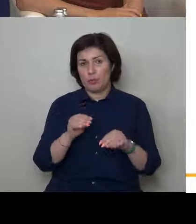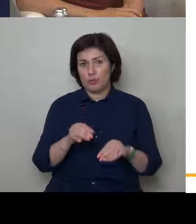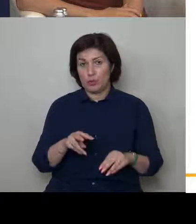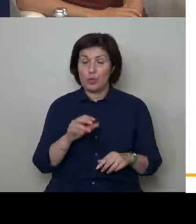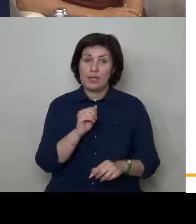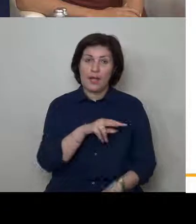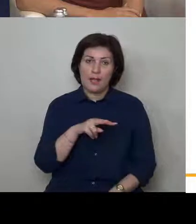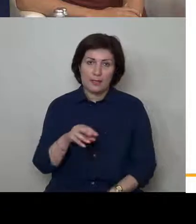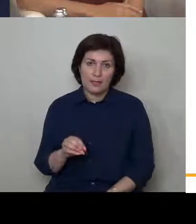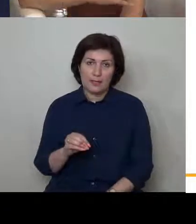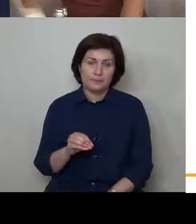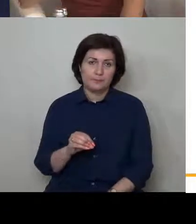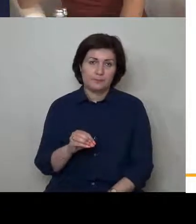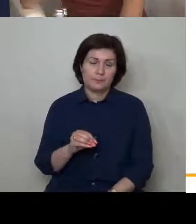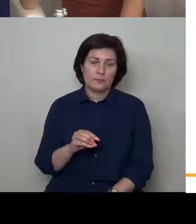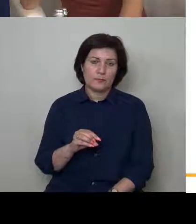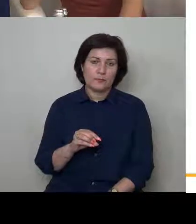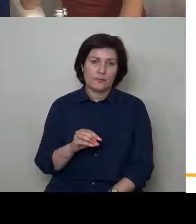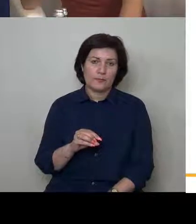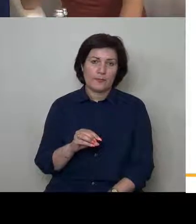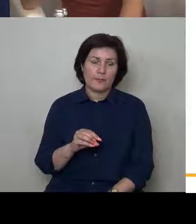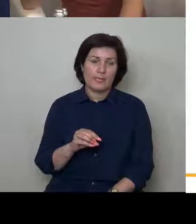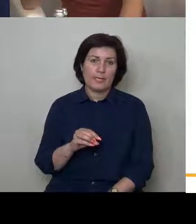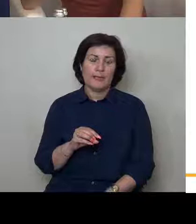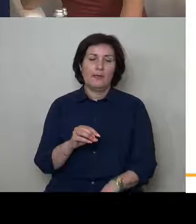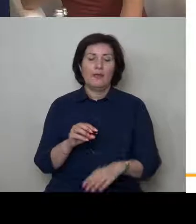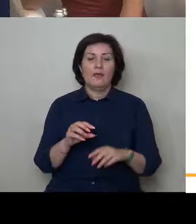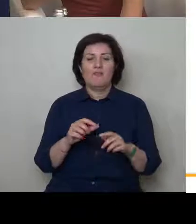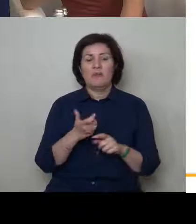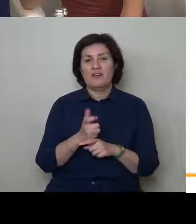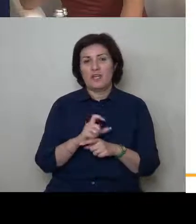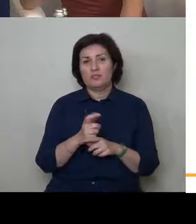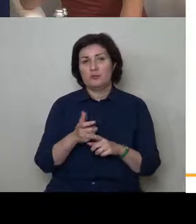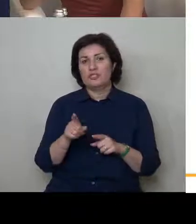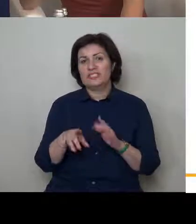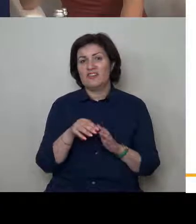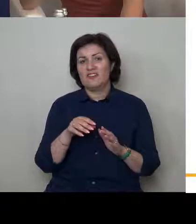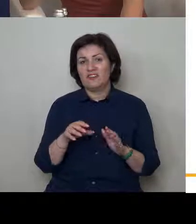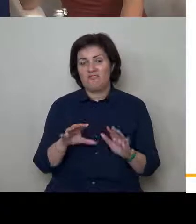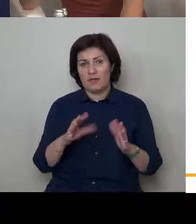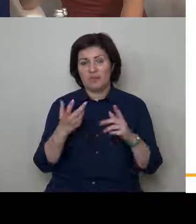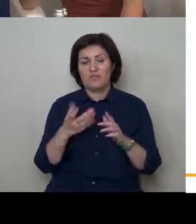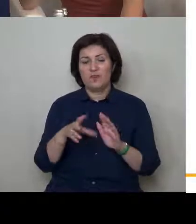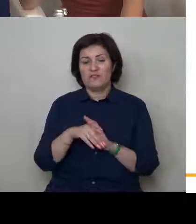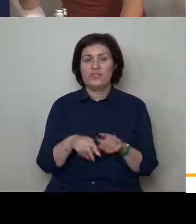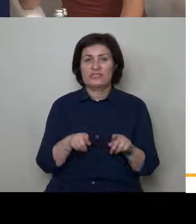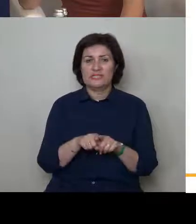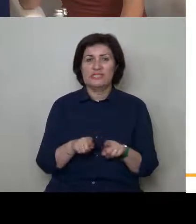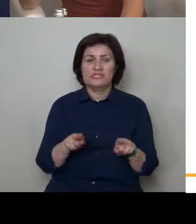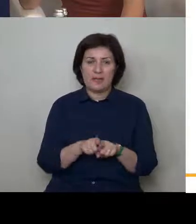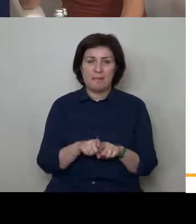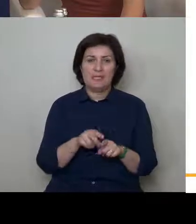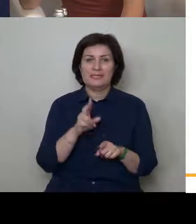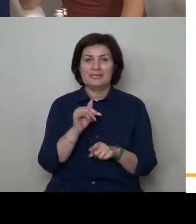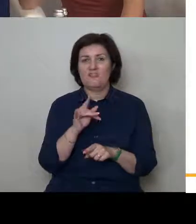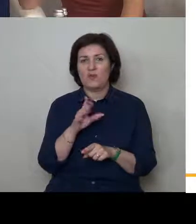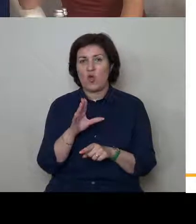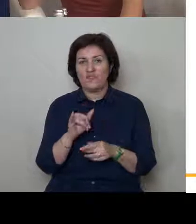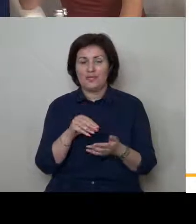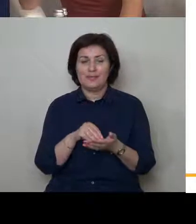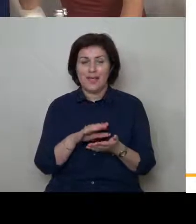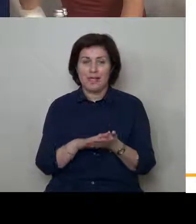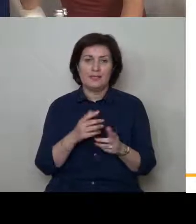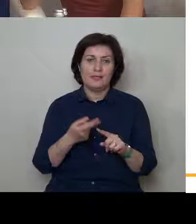the commission would get together to rewrite the protocols. But in most cases, they would introduce the